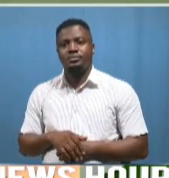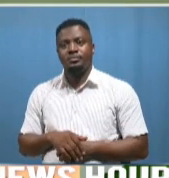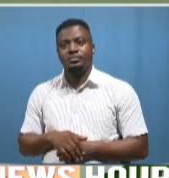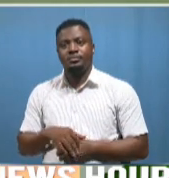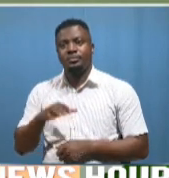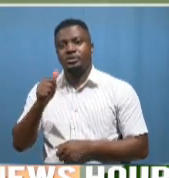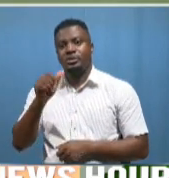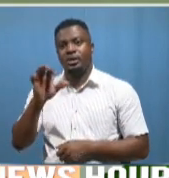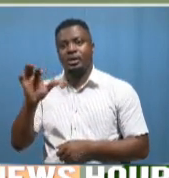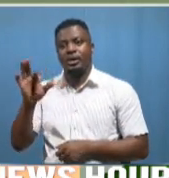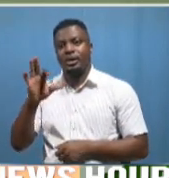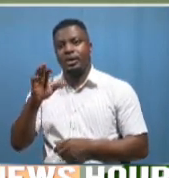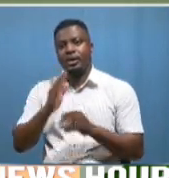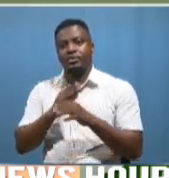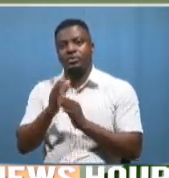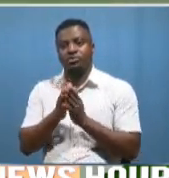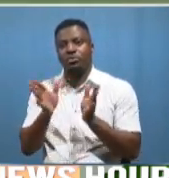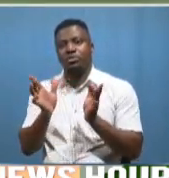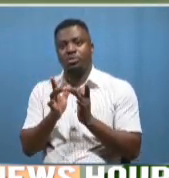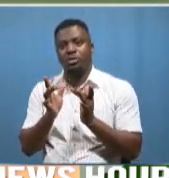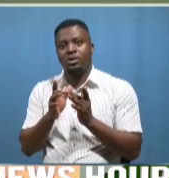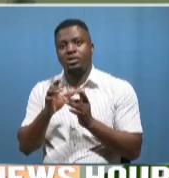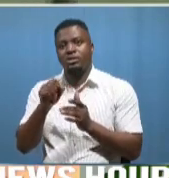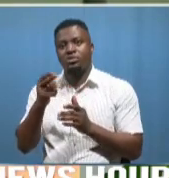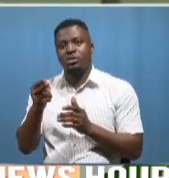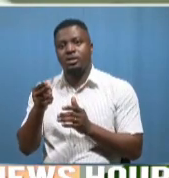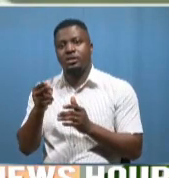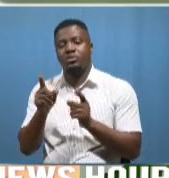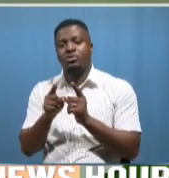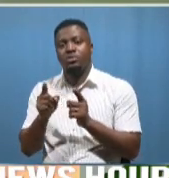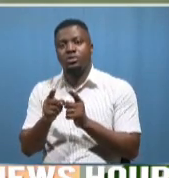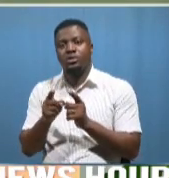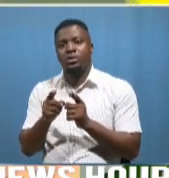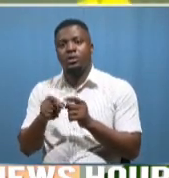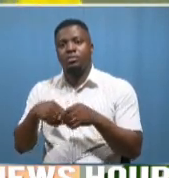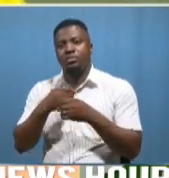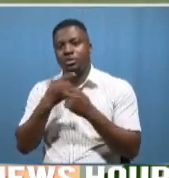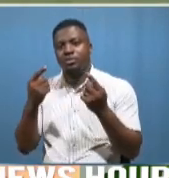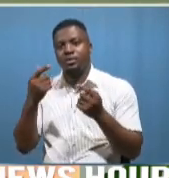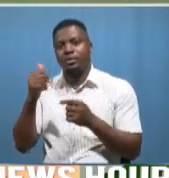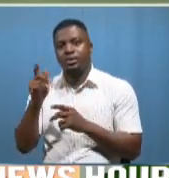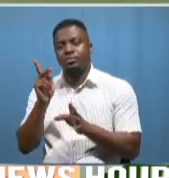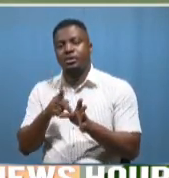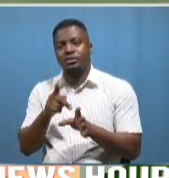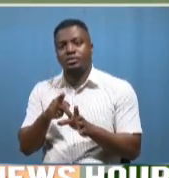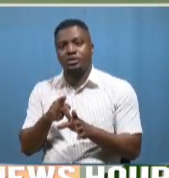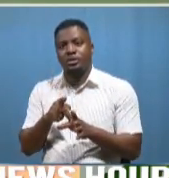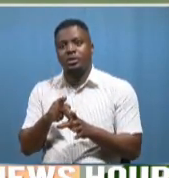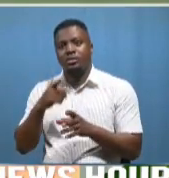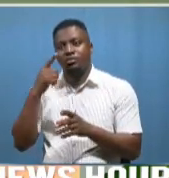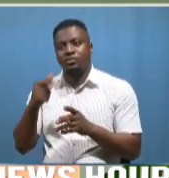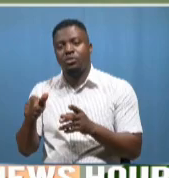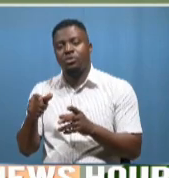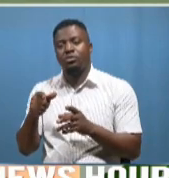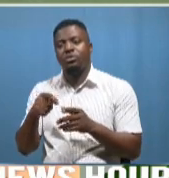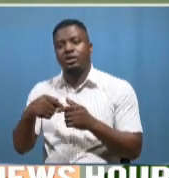The CAAF, after a wide consultation with stakeholders, issued a press release to confirm the 10 participants for the